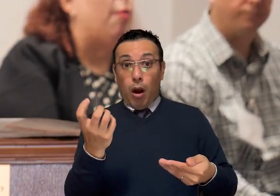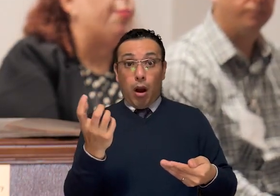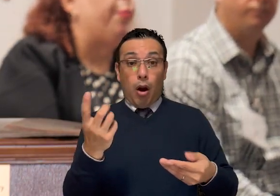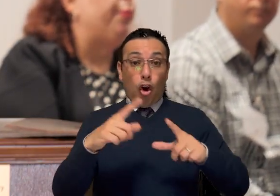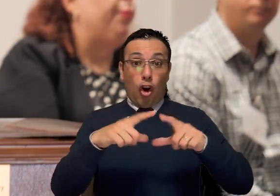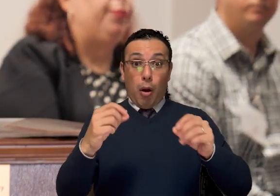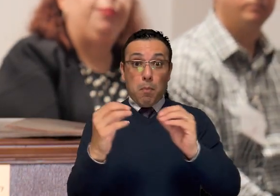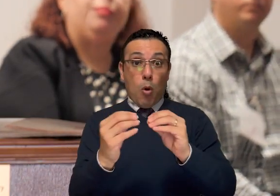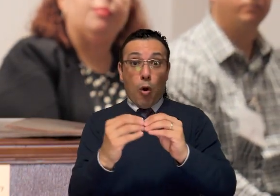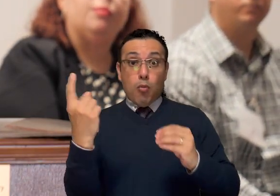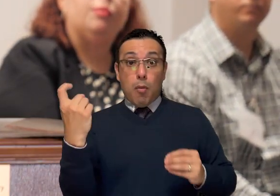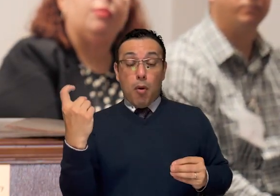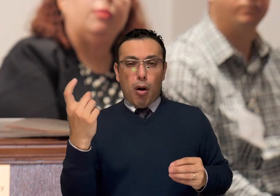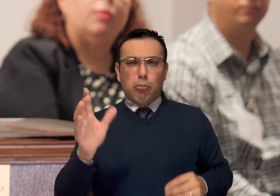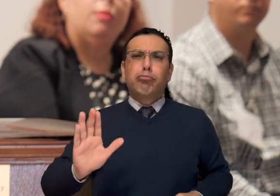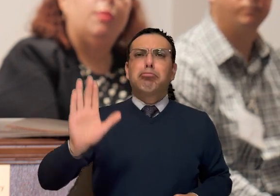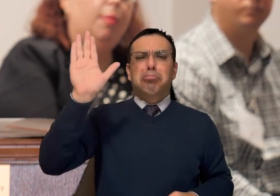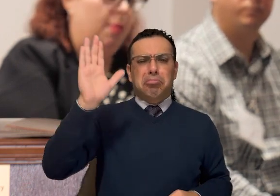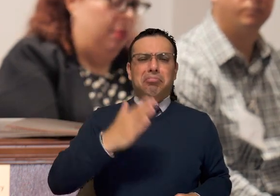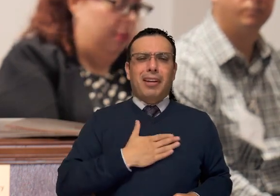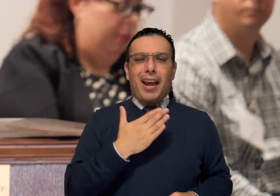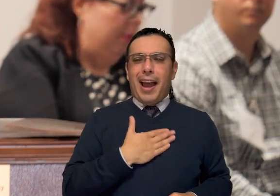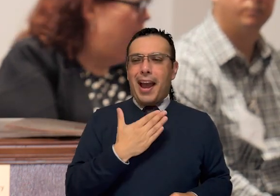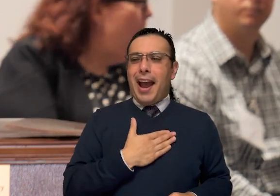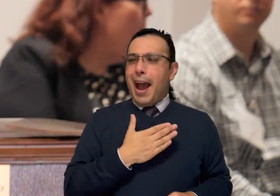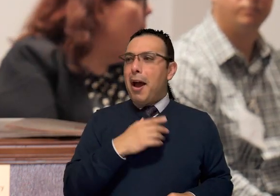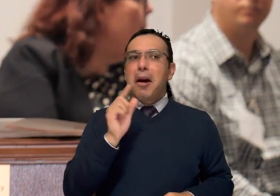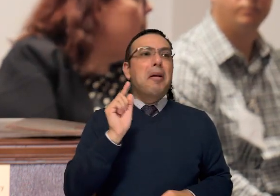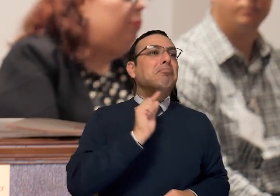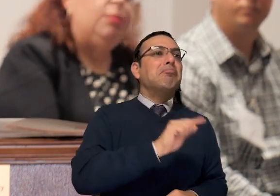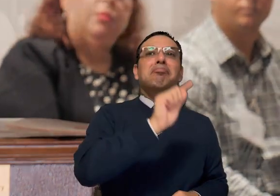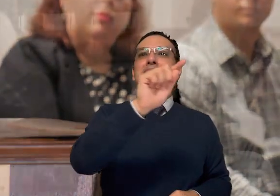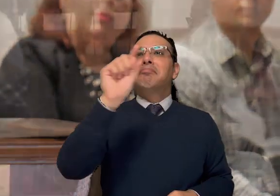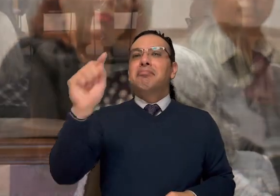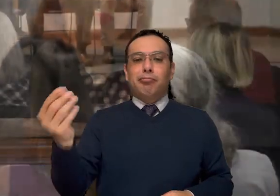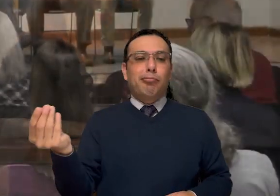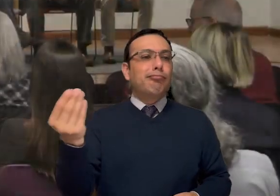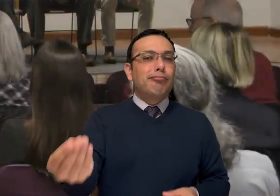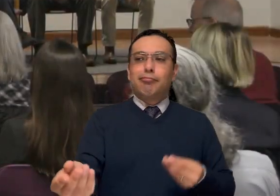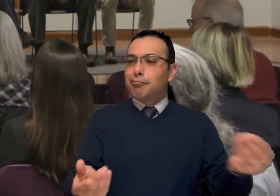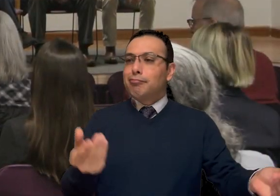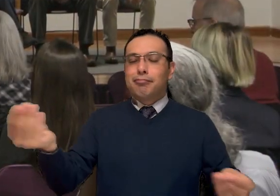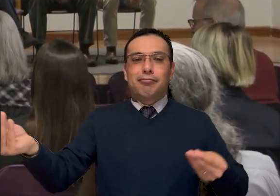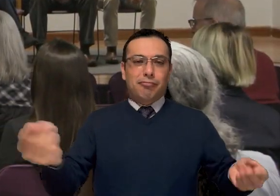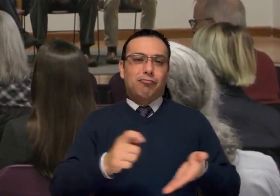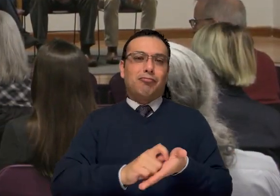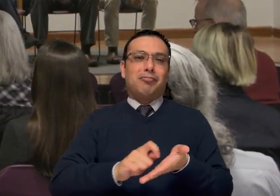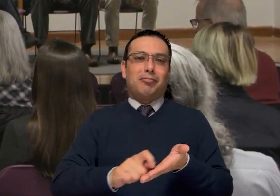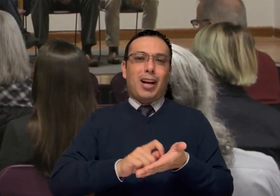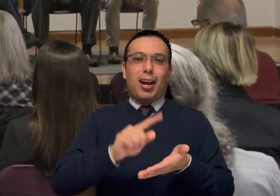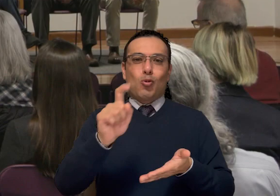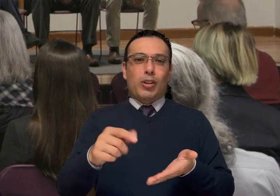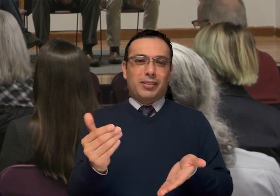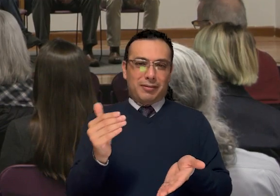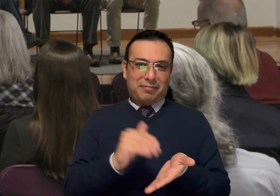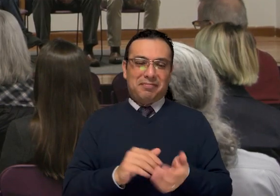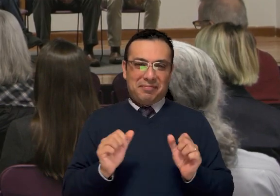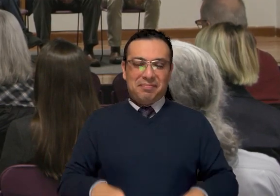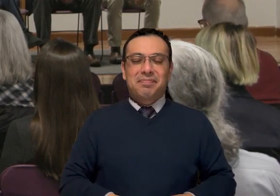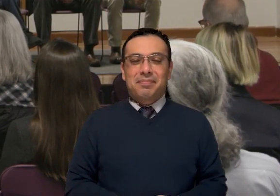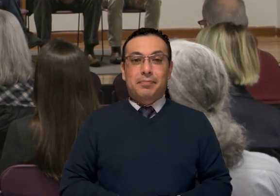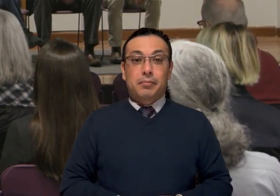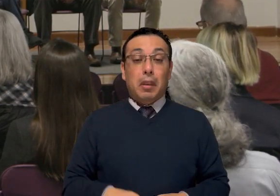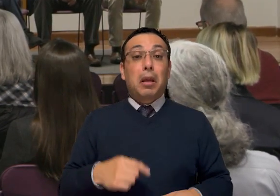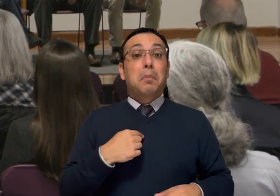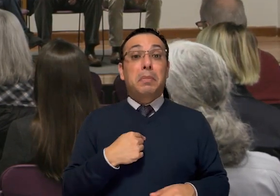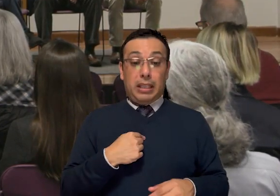in the room who'd be happy to hand those off. So I'm going to read questions off, and this is our expert